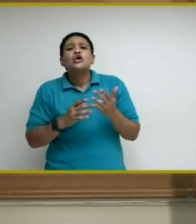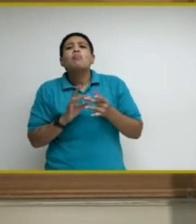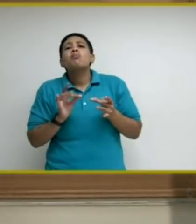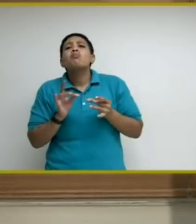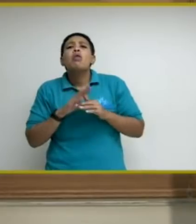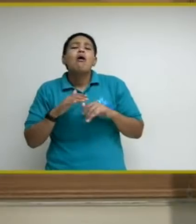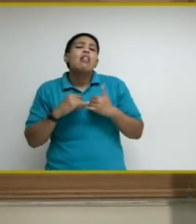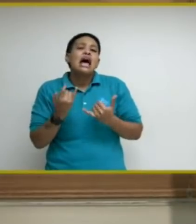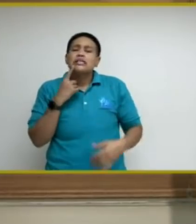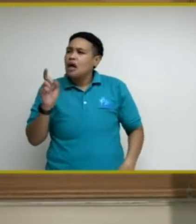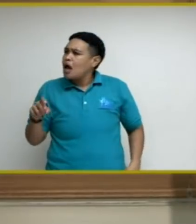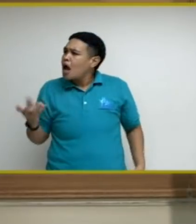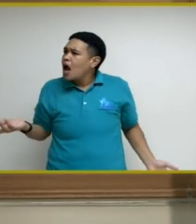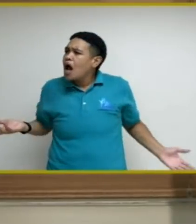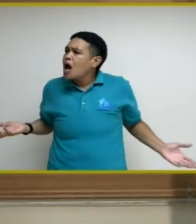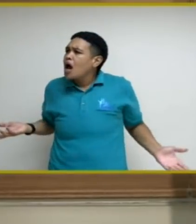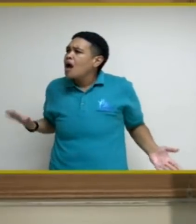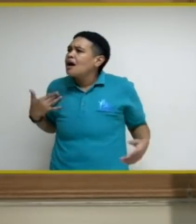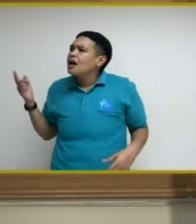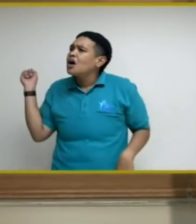have sent me